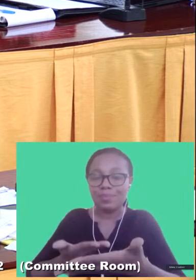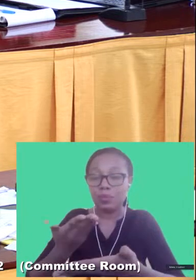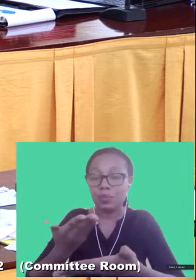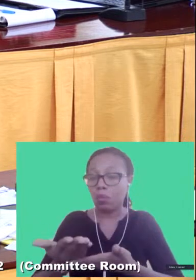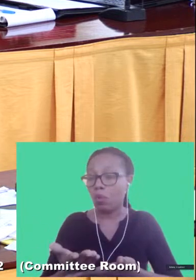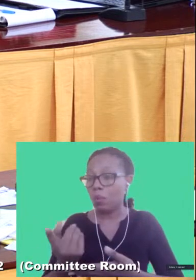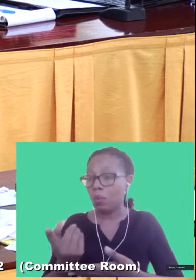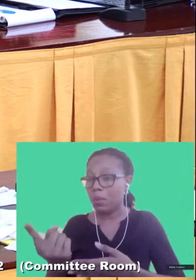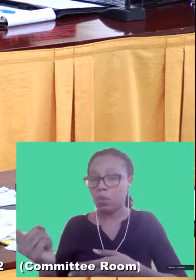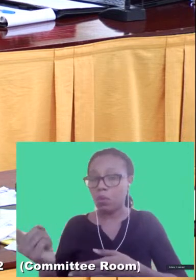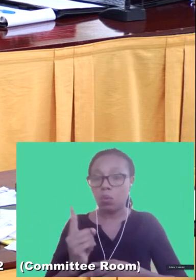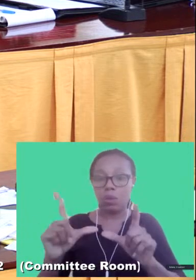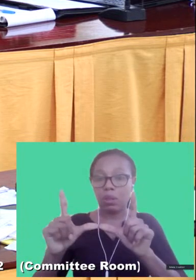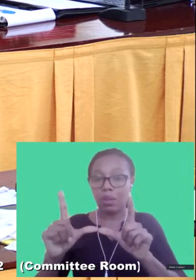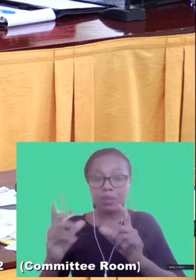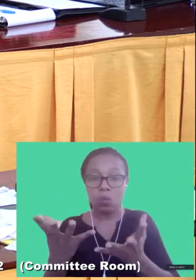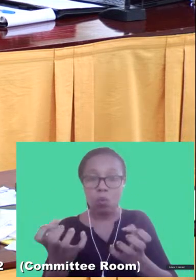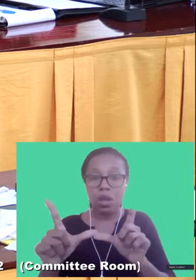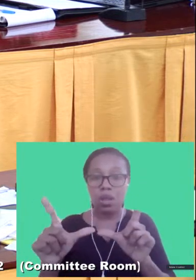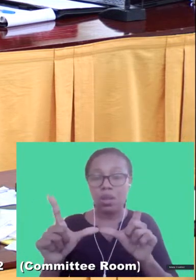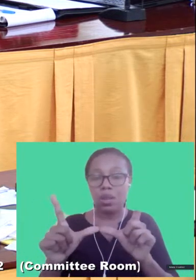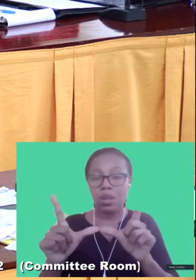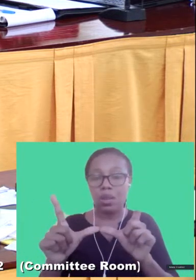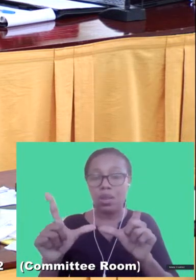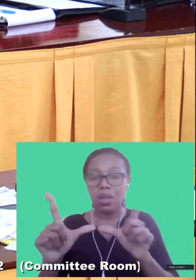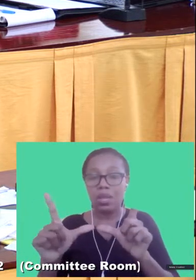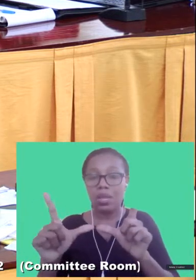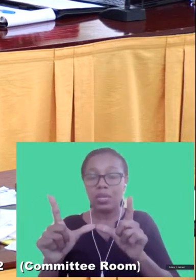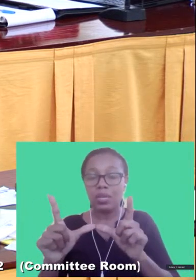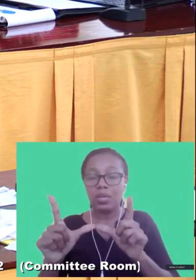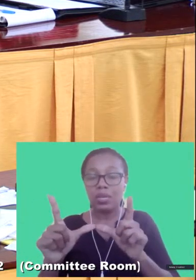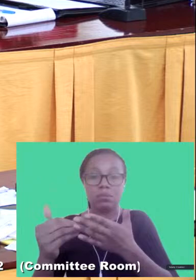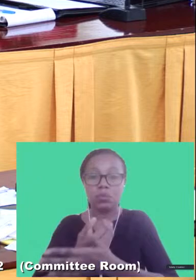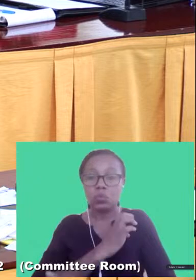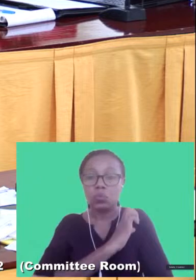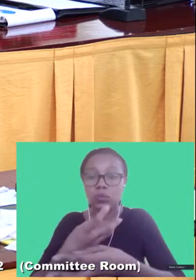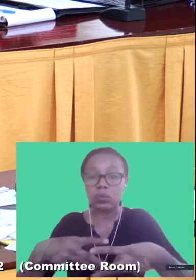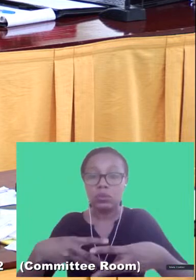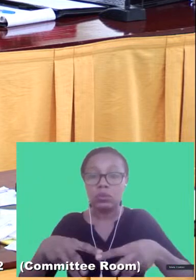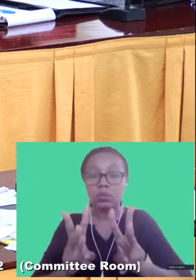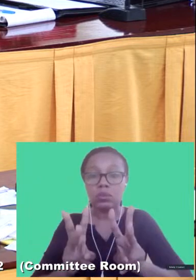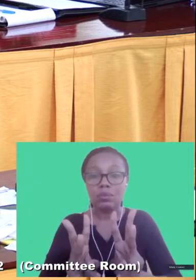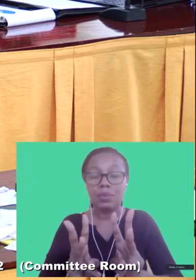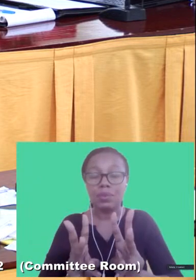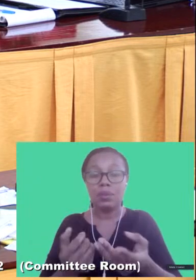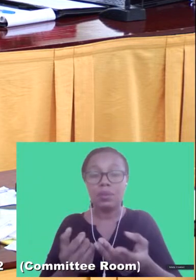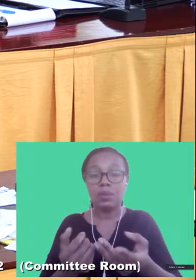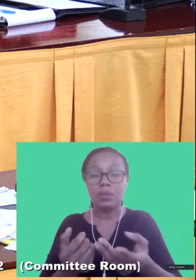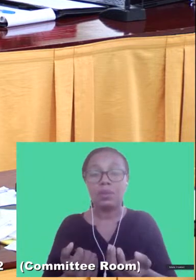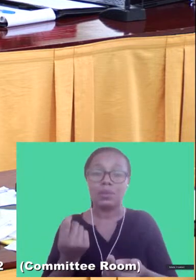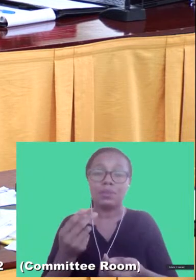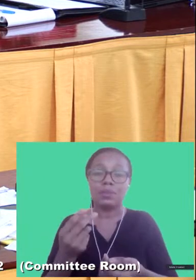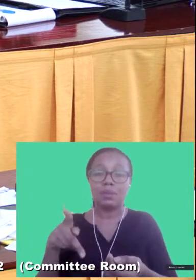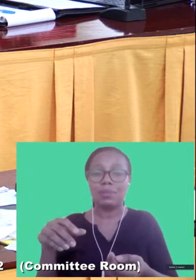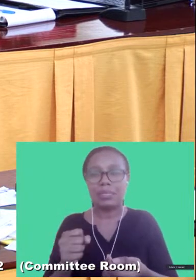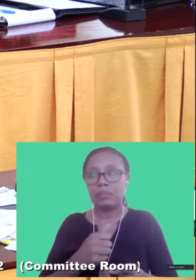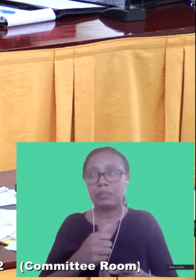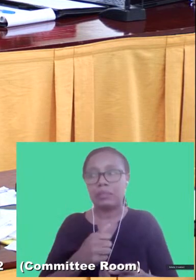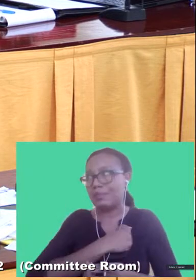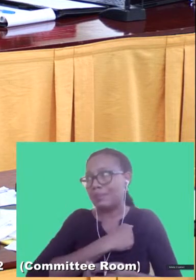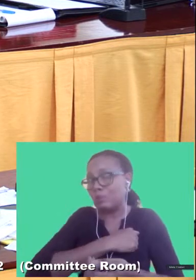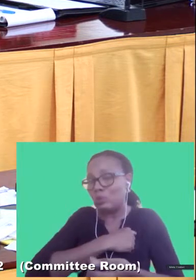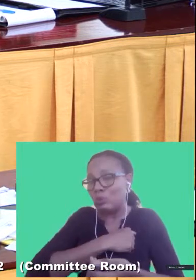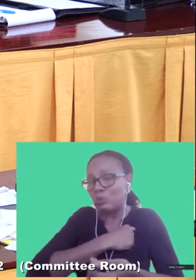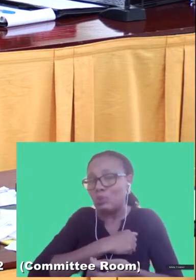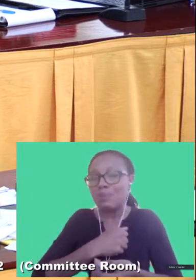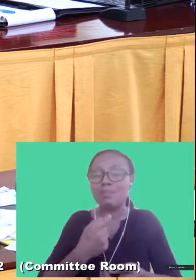PS will forgive me for saying that she and I and the chairman of the Electric Light and Power Advisory